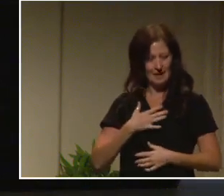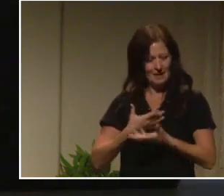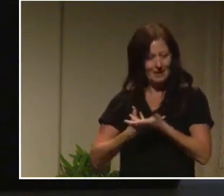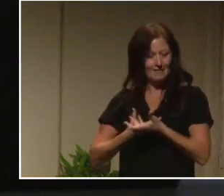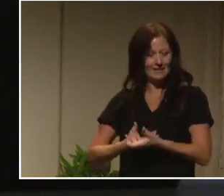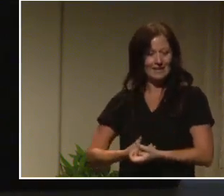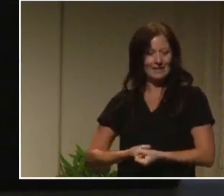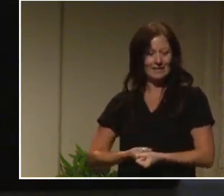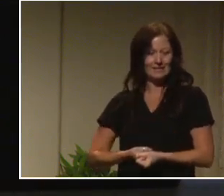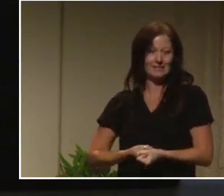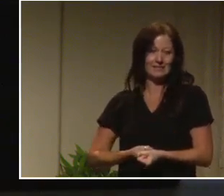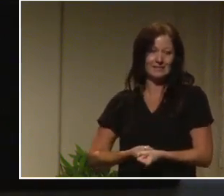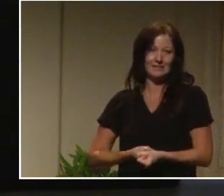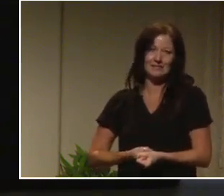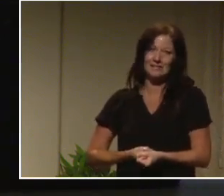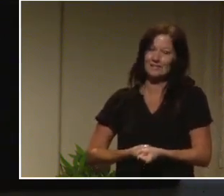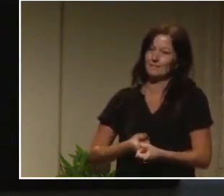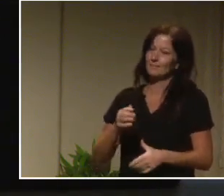My